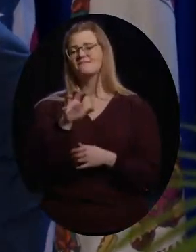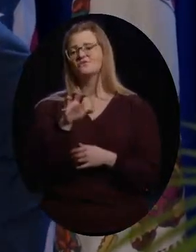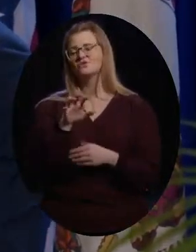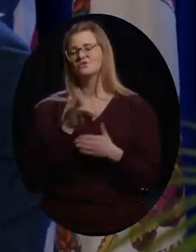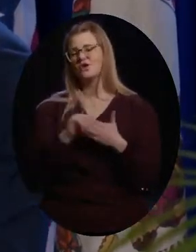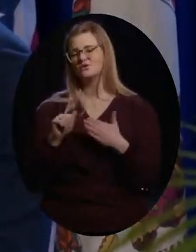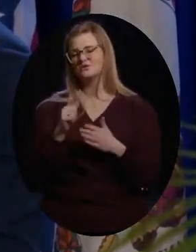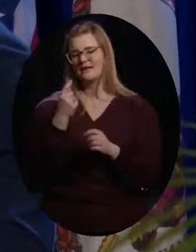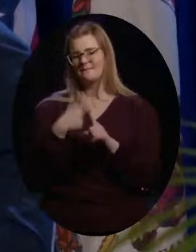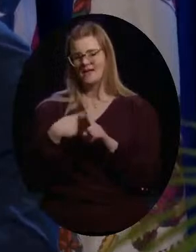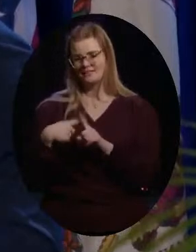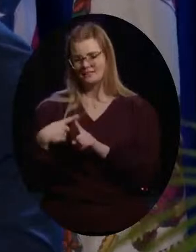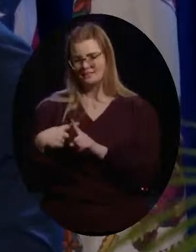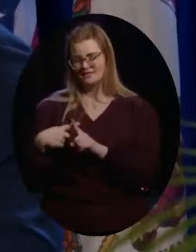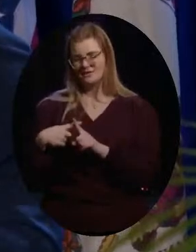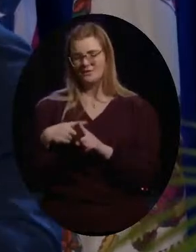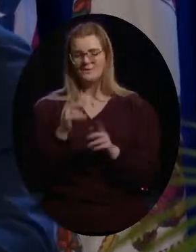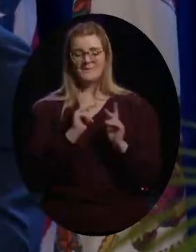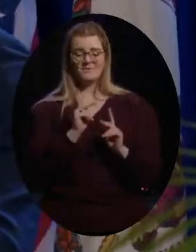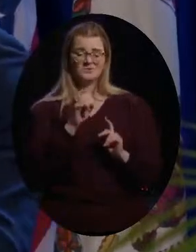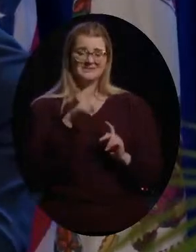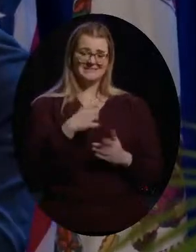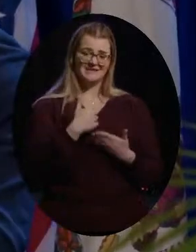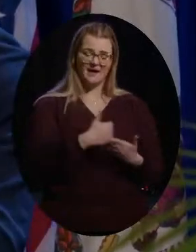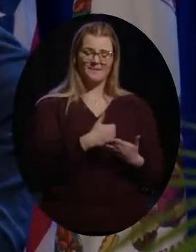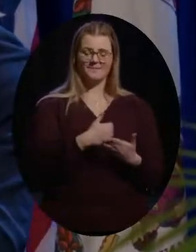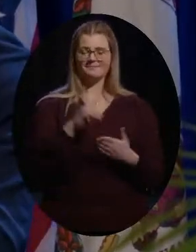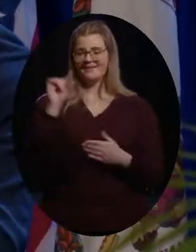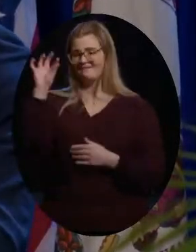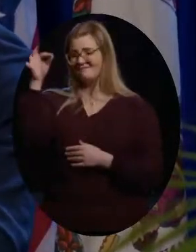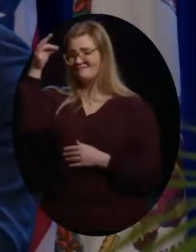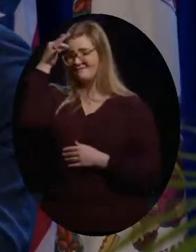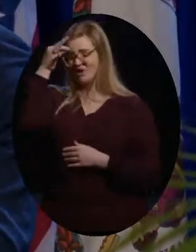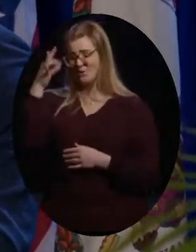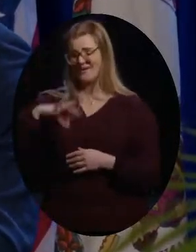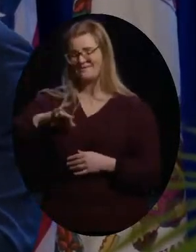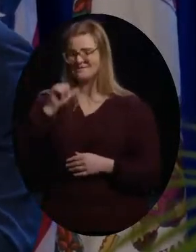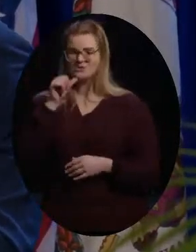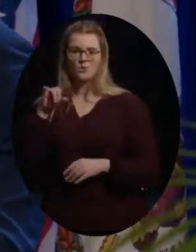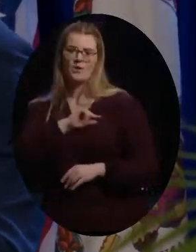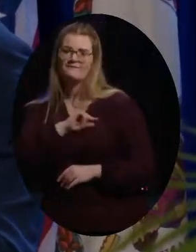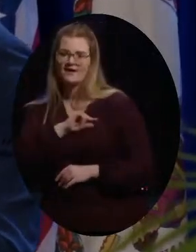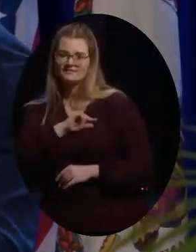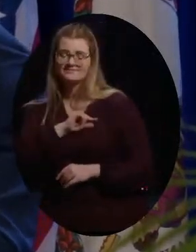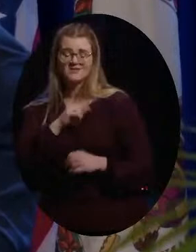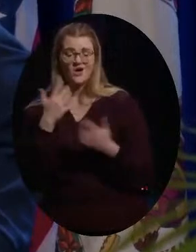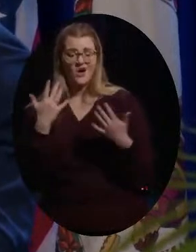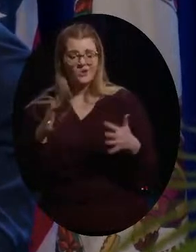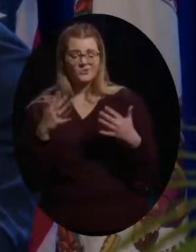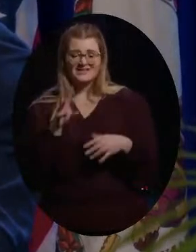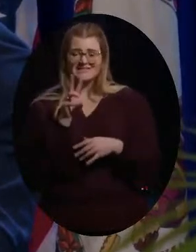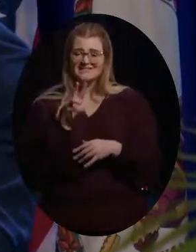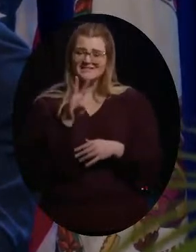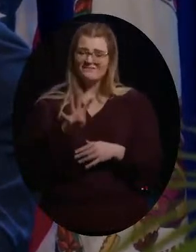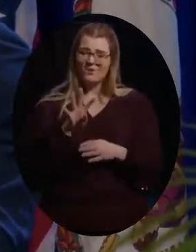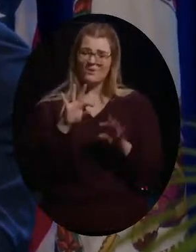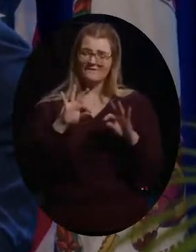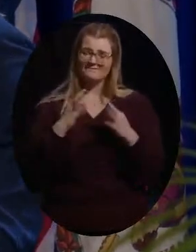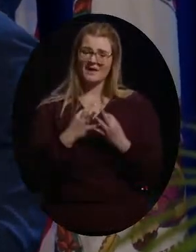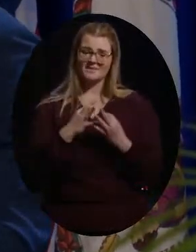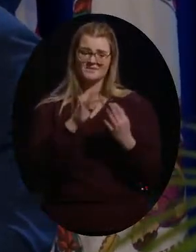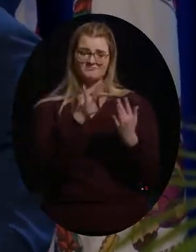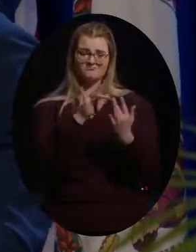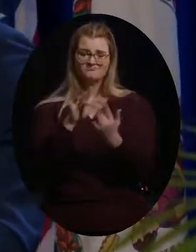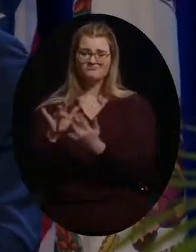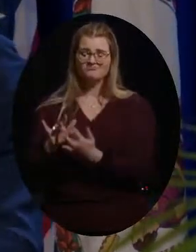who need help but don't qualify for federal benefits, has already touched the lives of 64 families. For